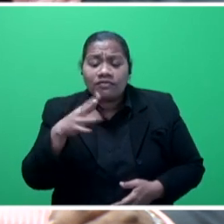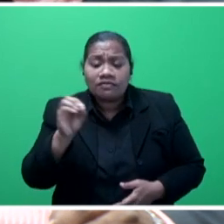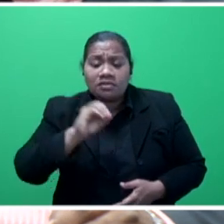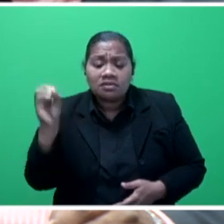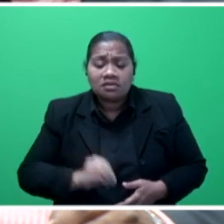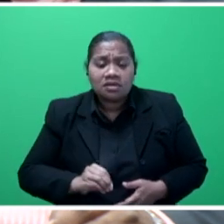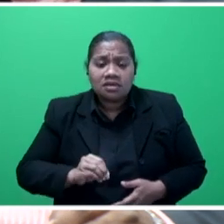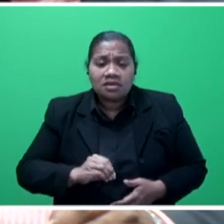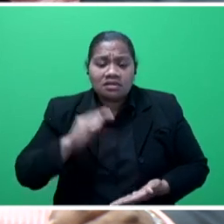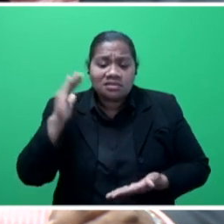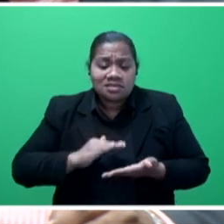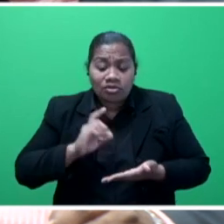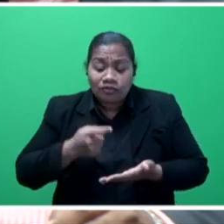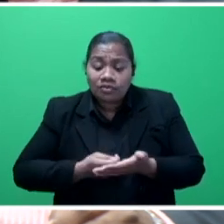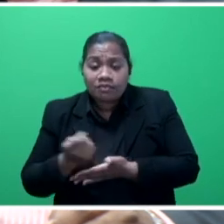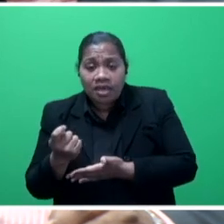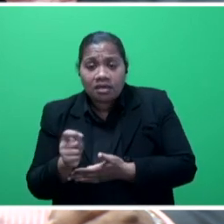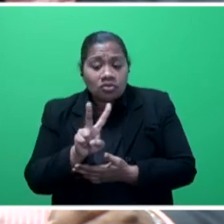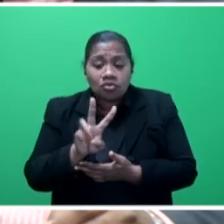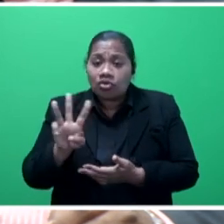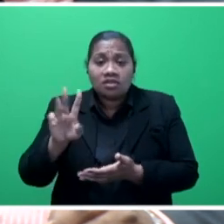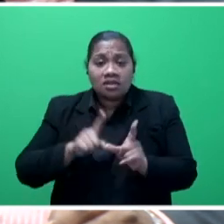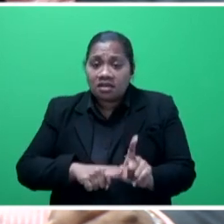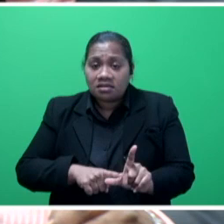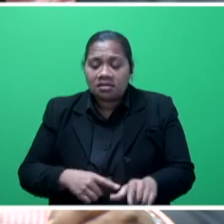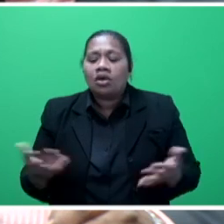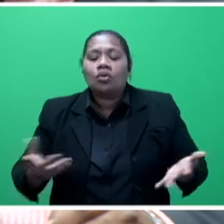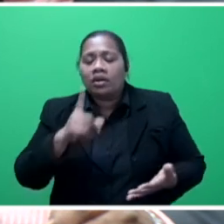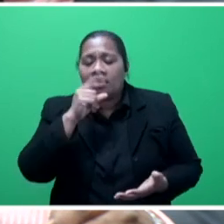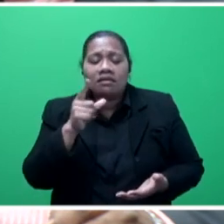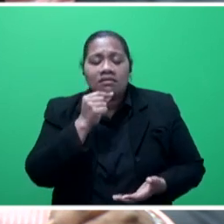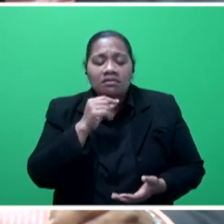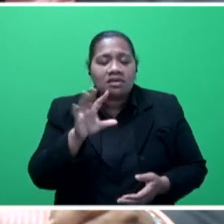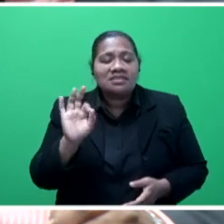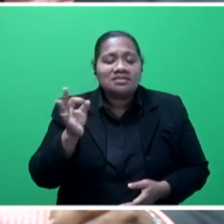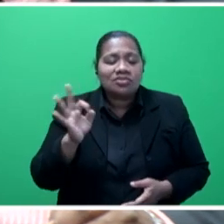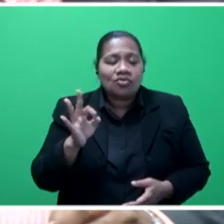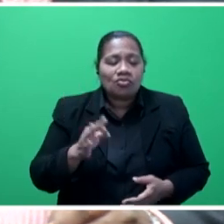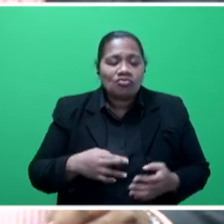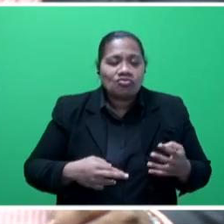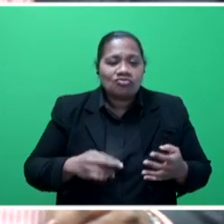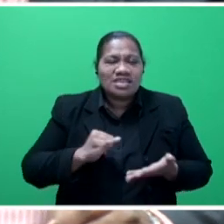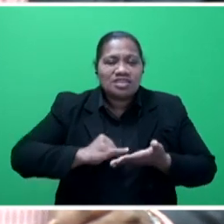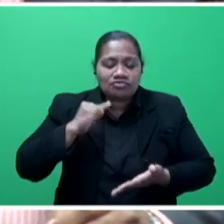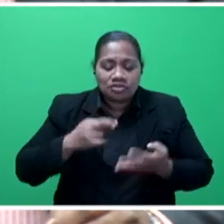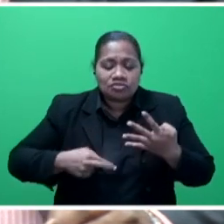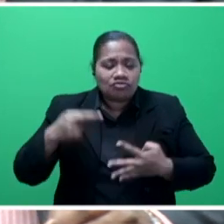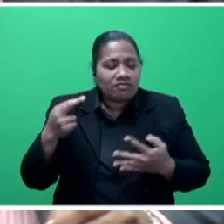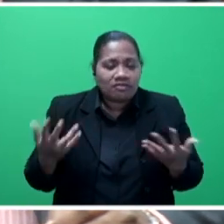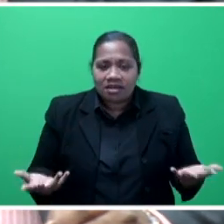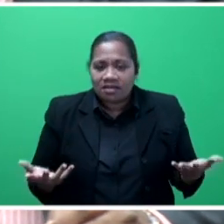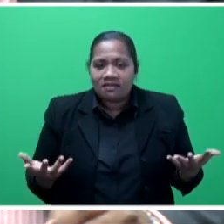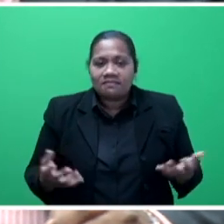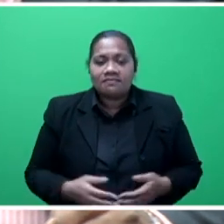or 3 years? And where else can you get loans at a zero interest rate? The initiative on